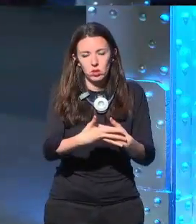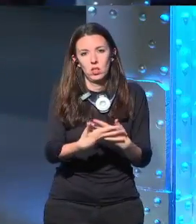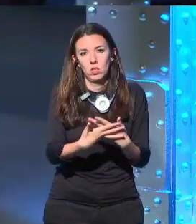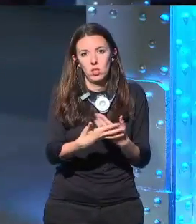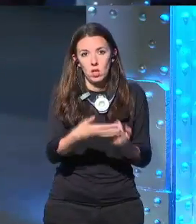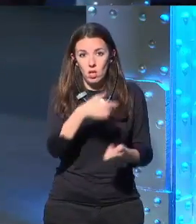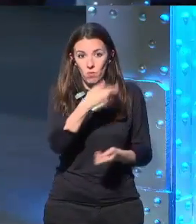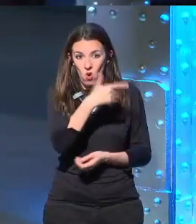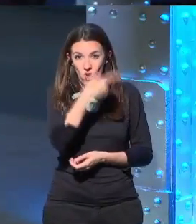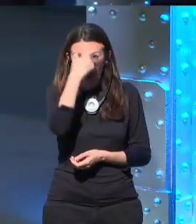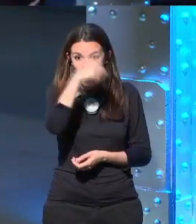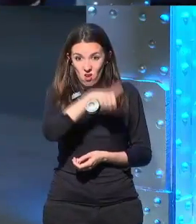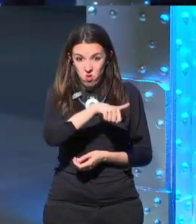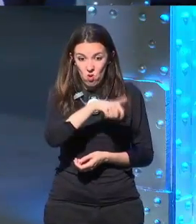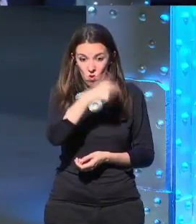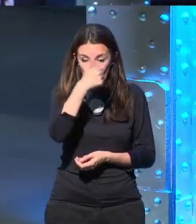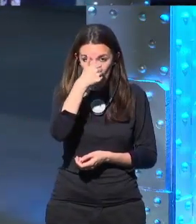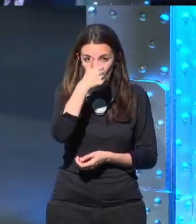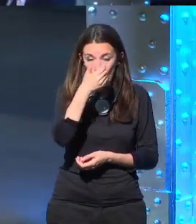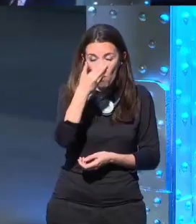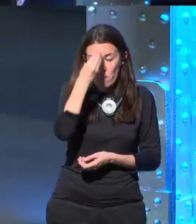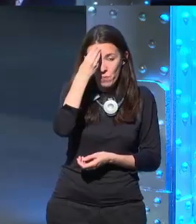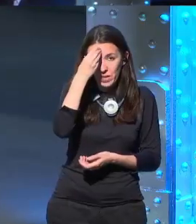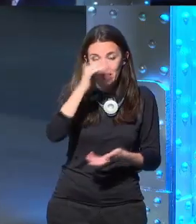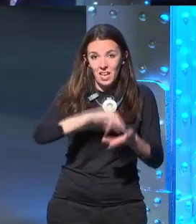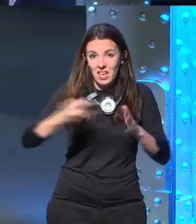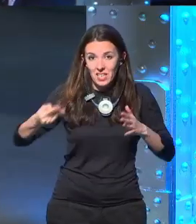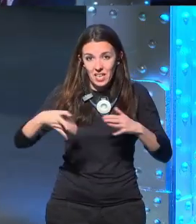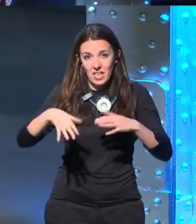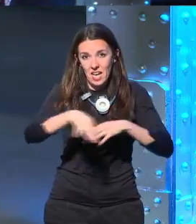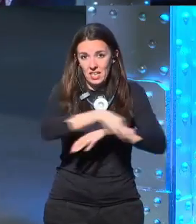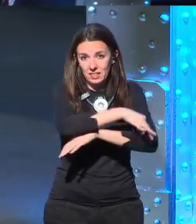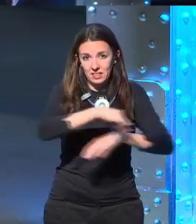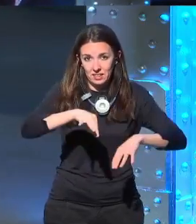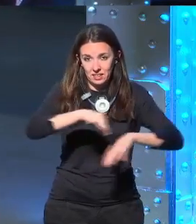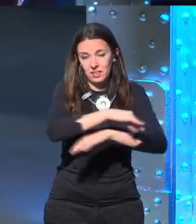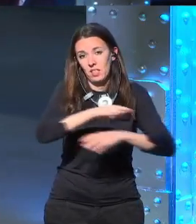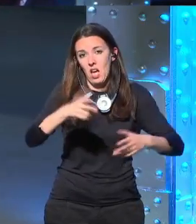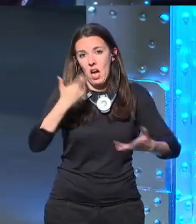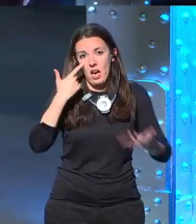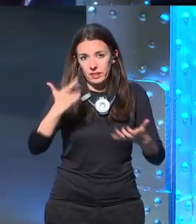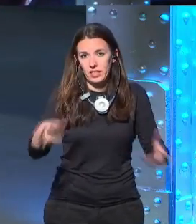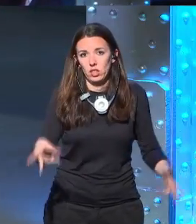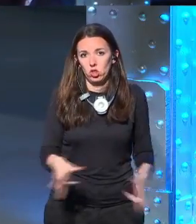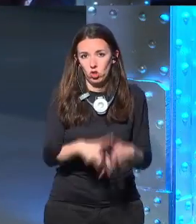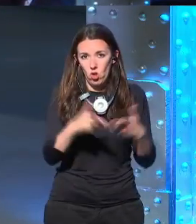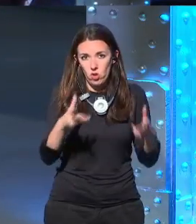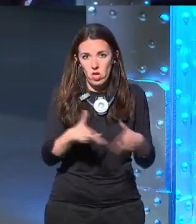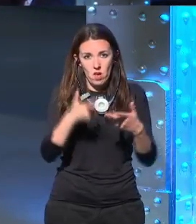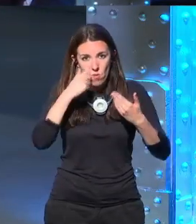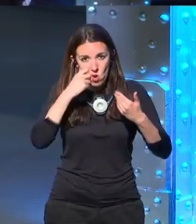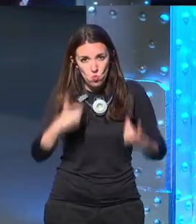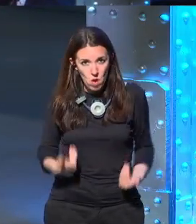believes that engineering and technology and art and society and the humanities